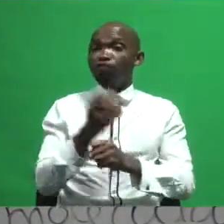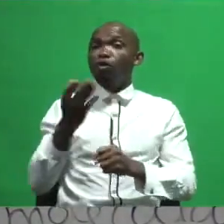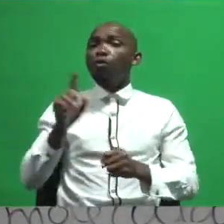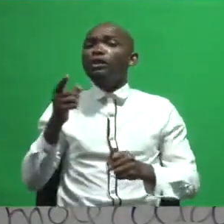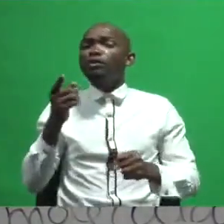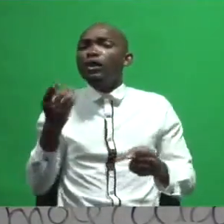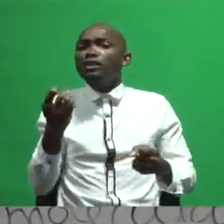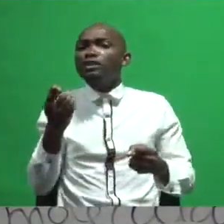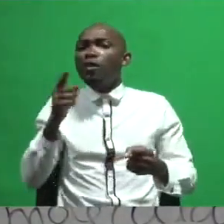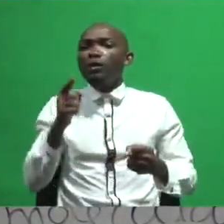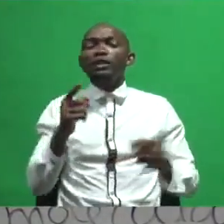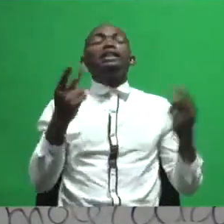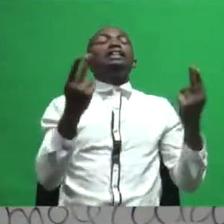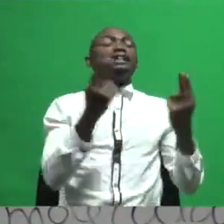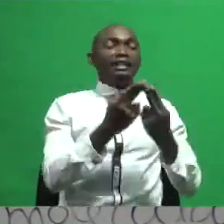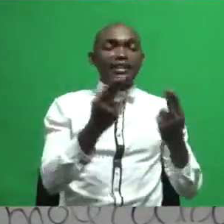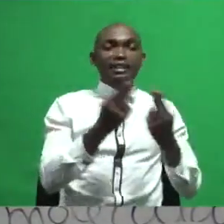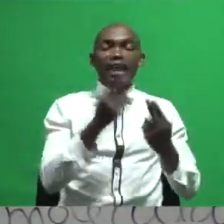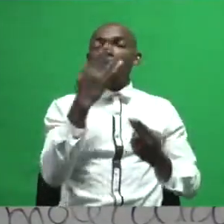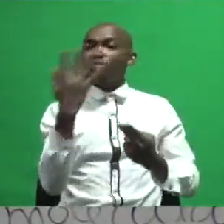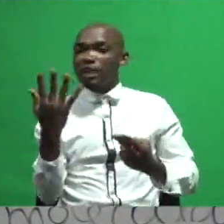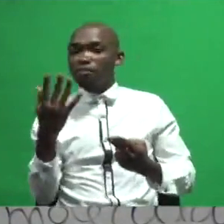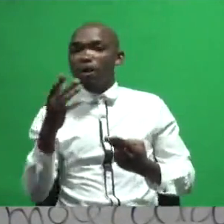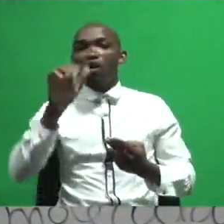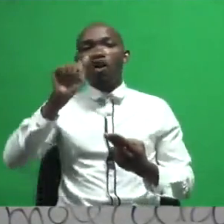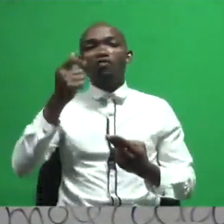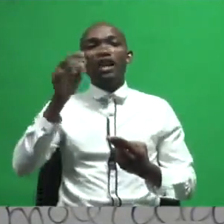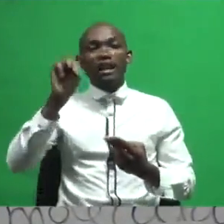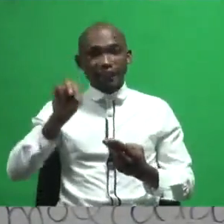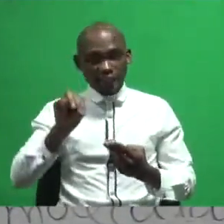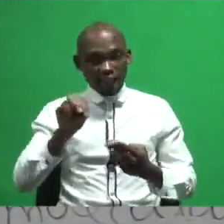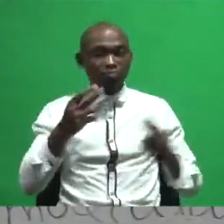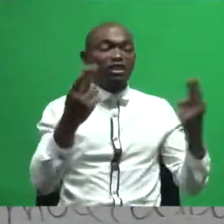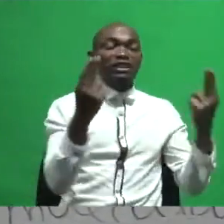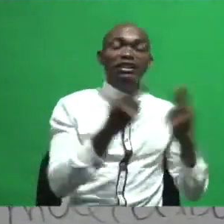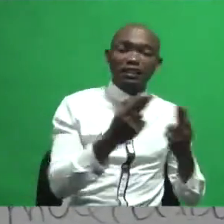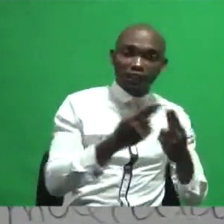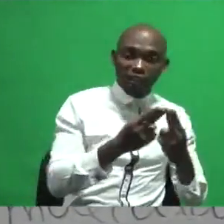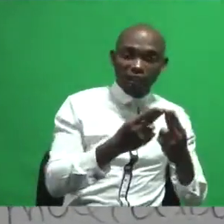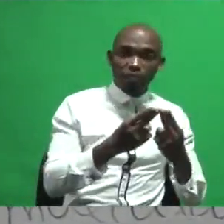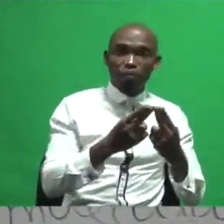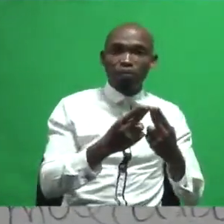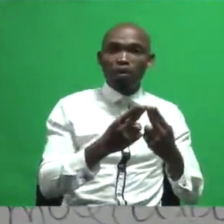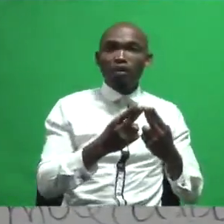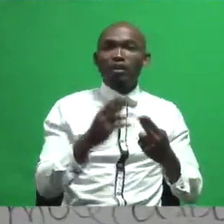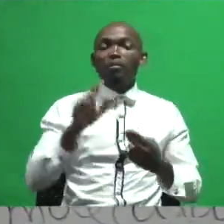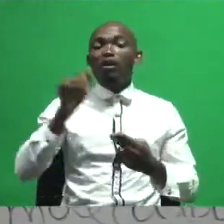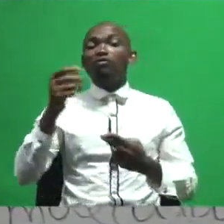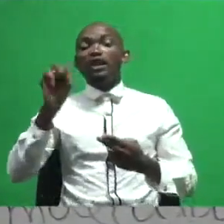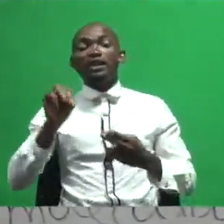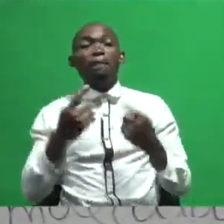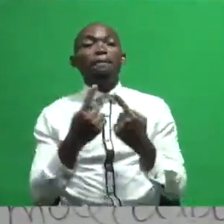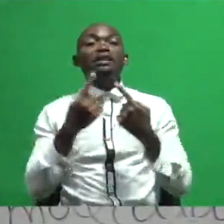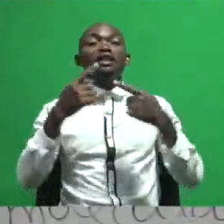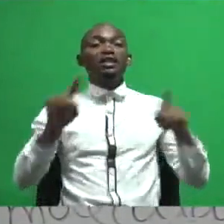what? We have what? Yes, we have the same number of atoms. We have the same number of atoms,